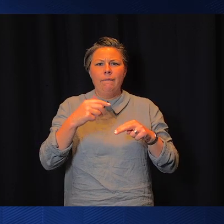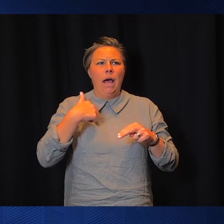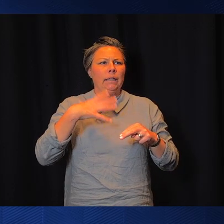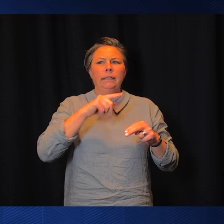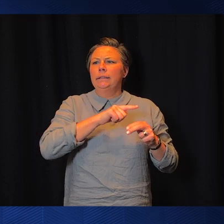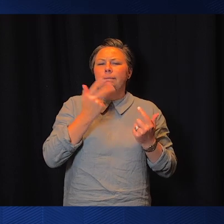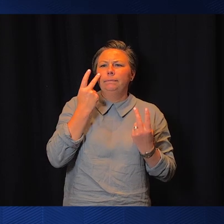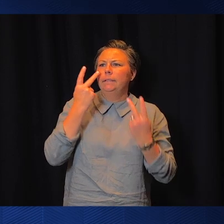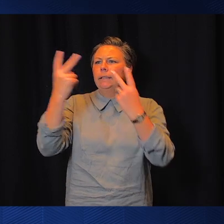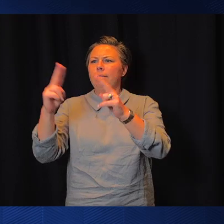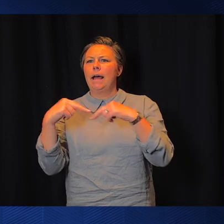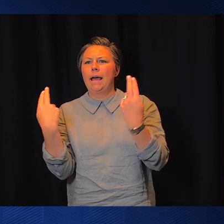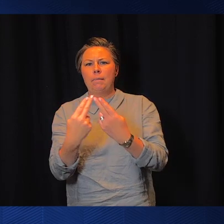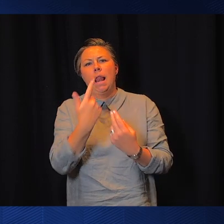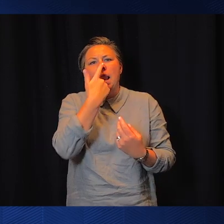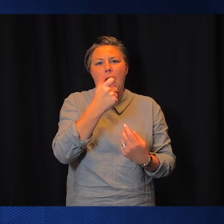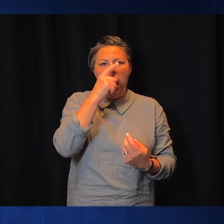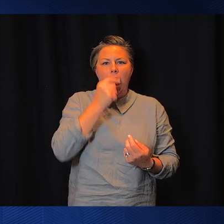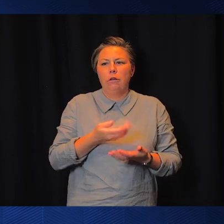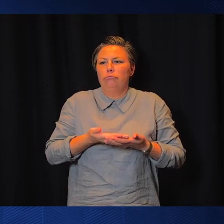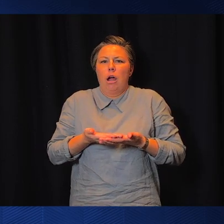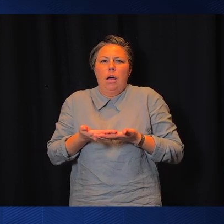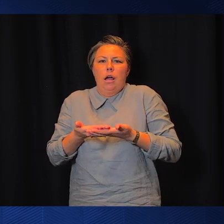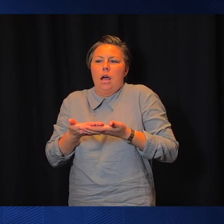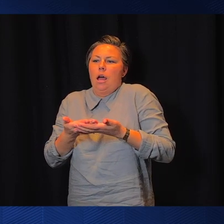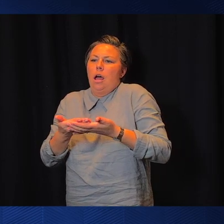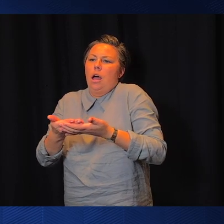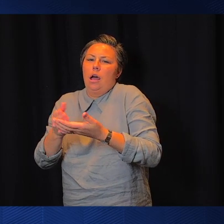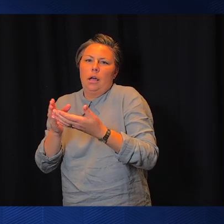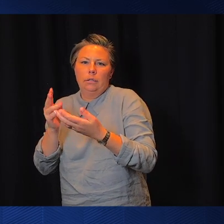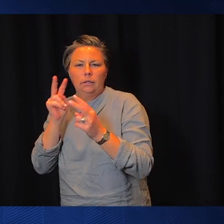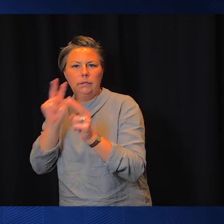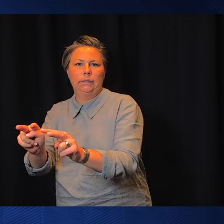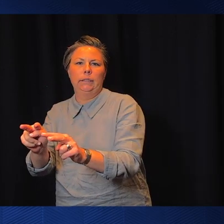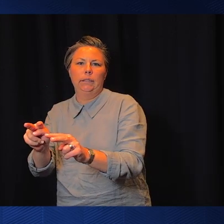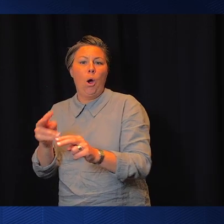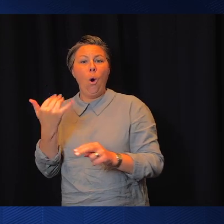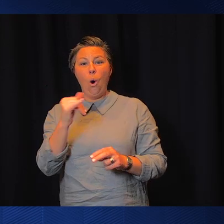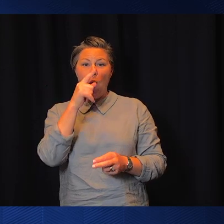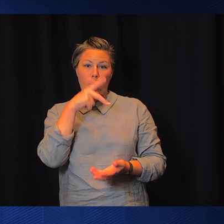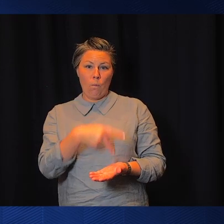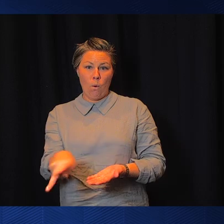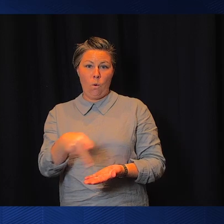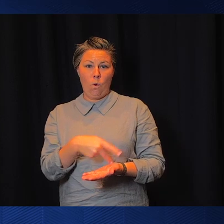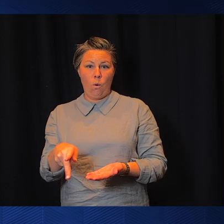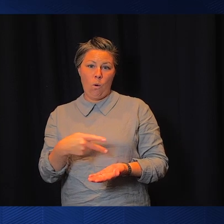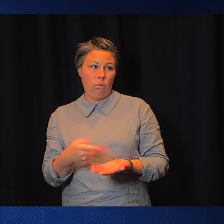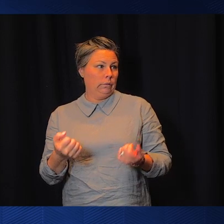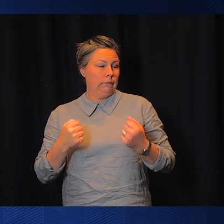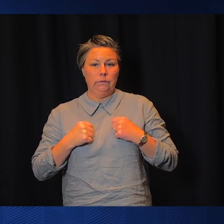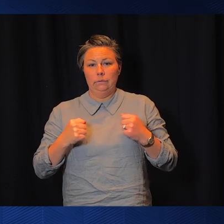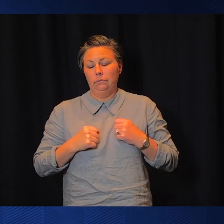family, or it was, and you can drive out in your vehicle. So that's how, or you can just walk over, do a bit of exercise.